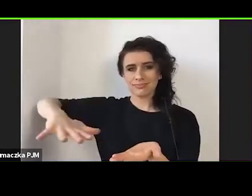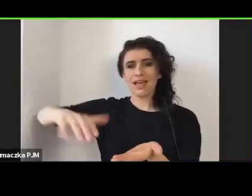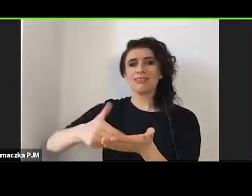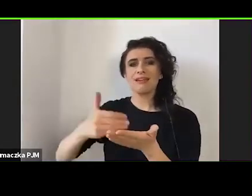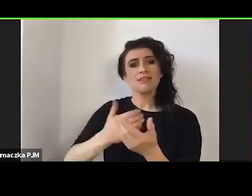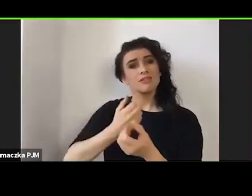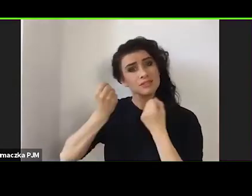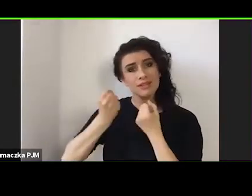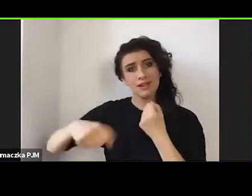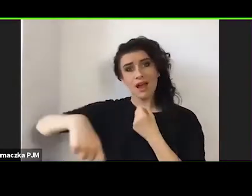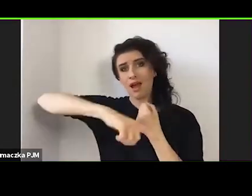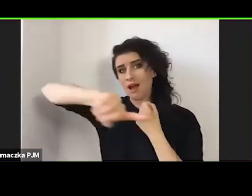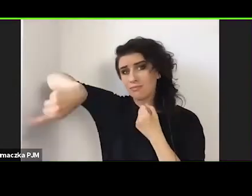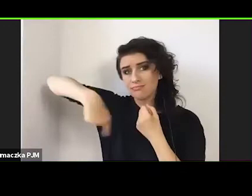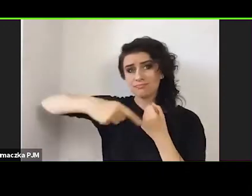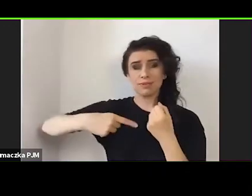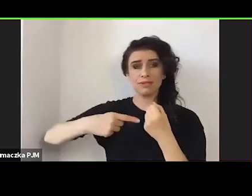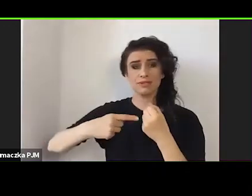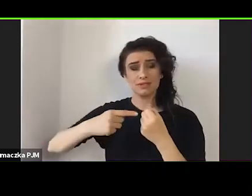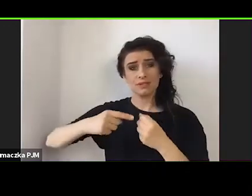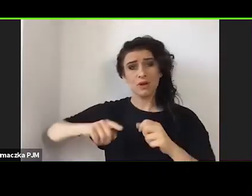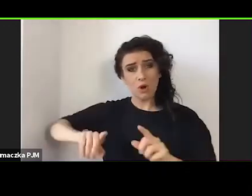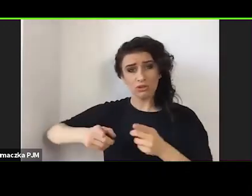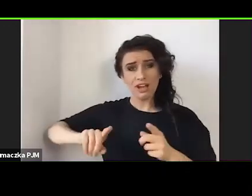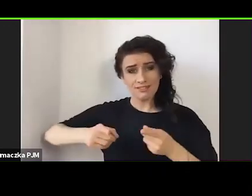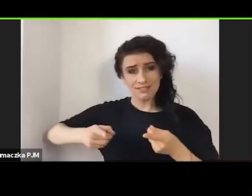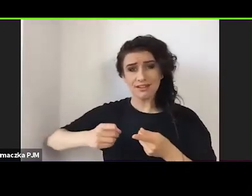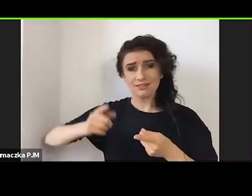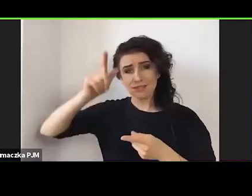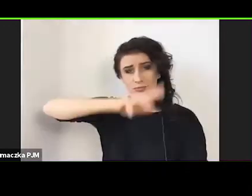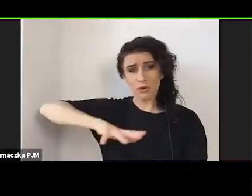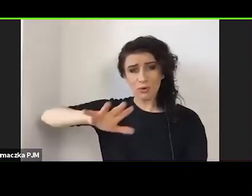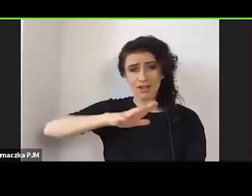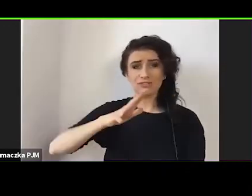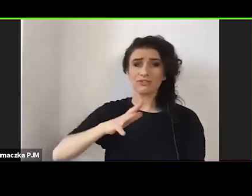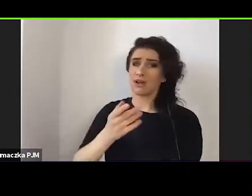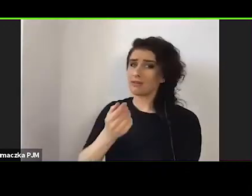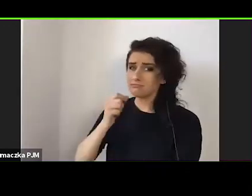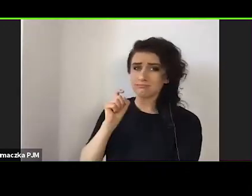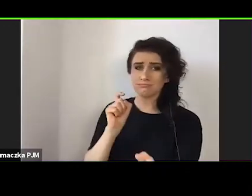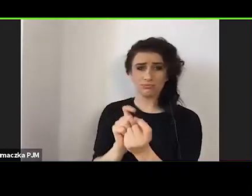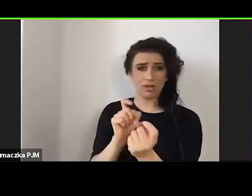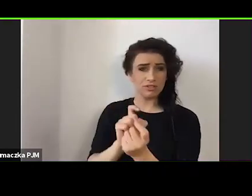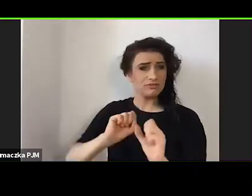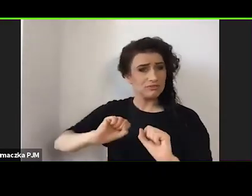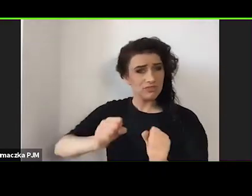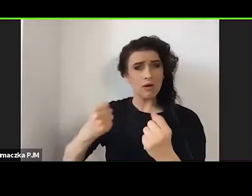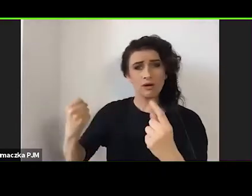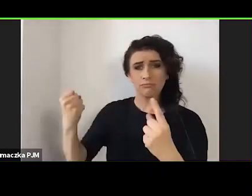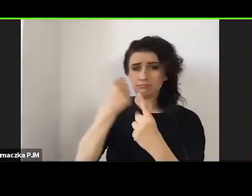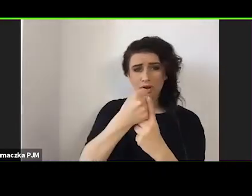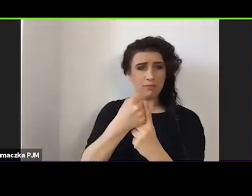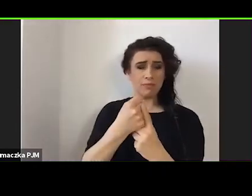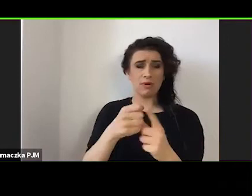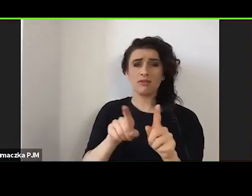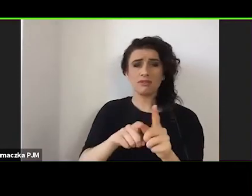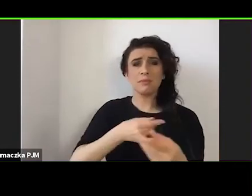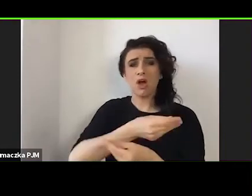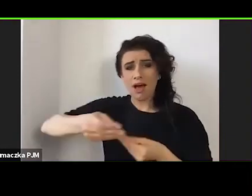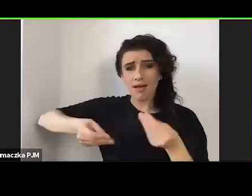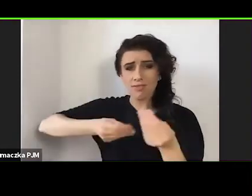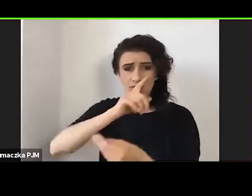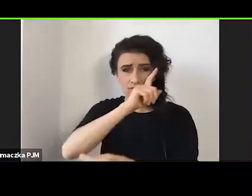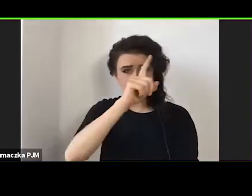networks against violence, against human trafficking, and we have now